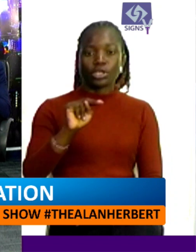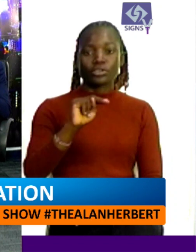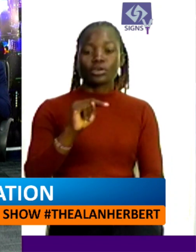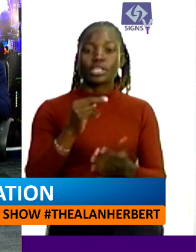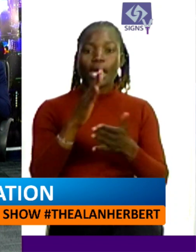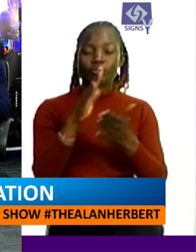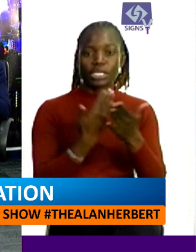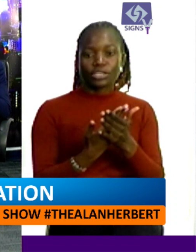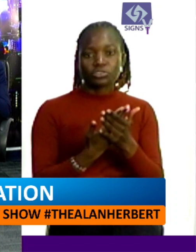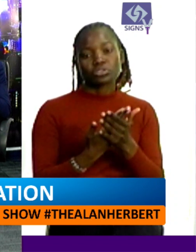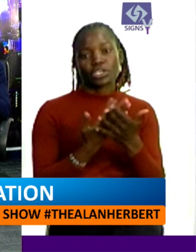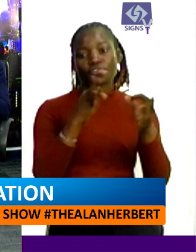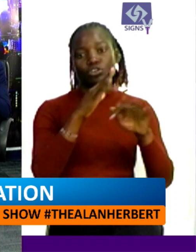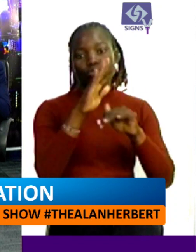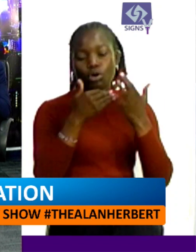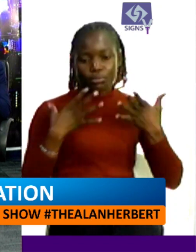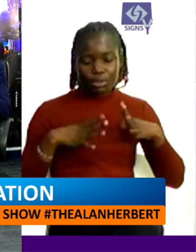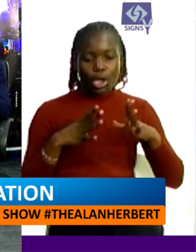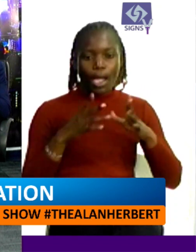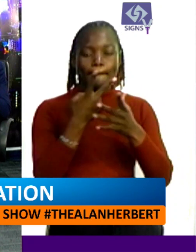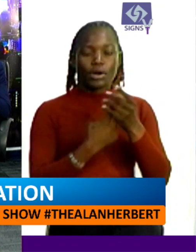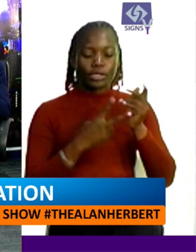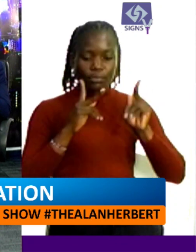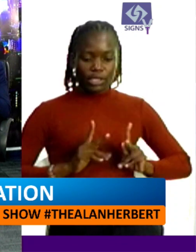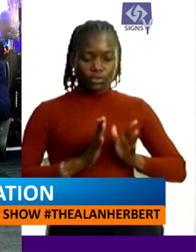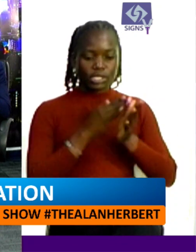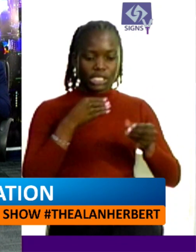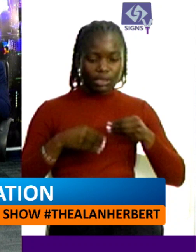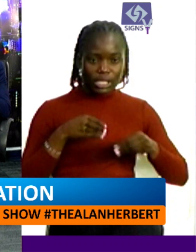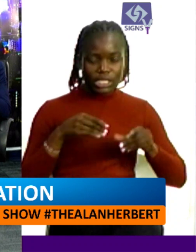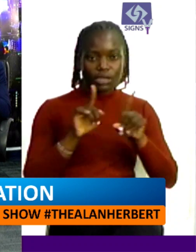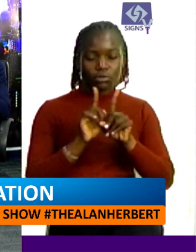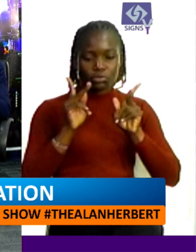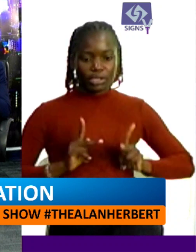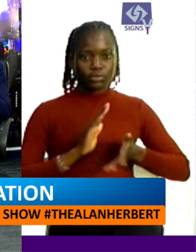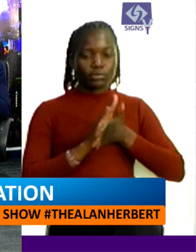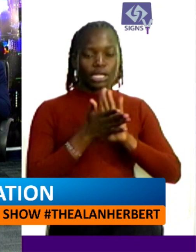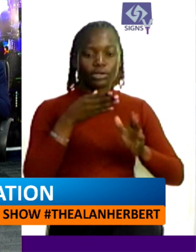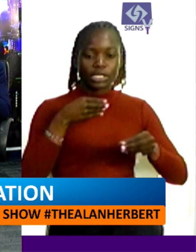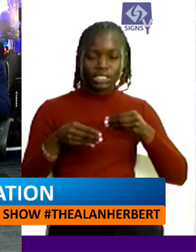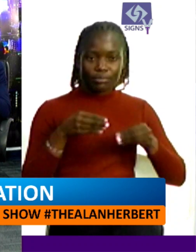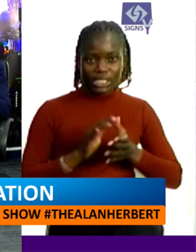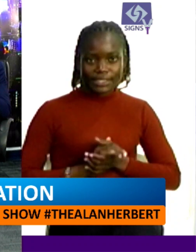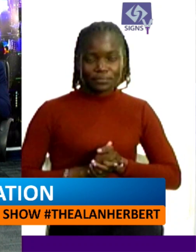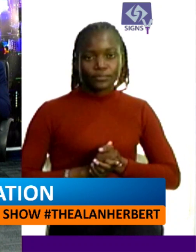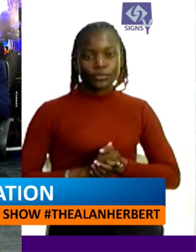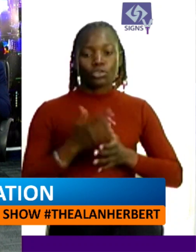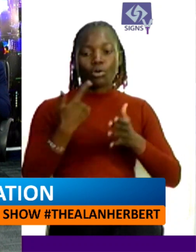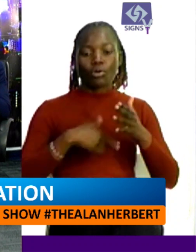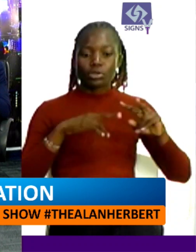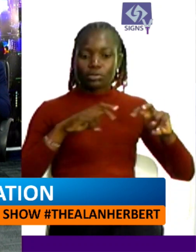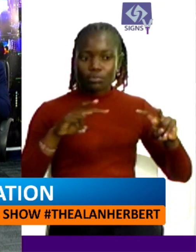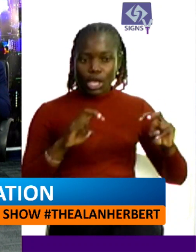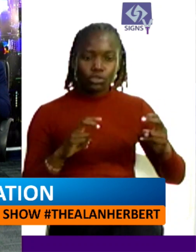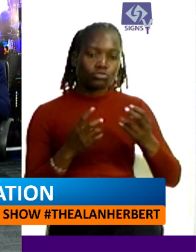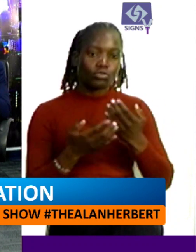everyone, both persons with disability and persons without disability. All we are looking for is to